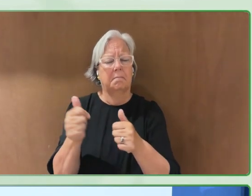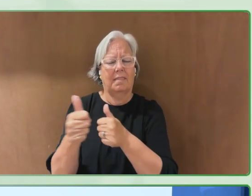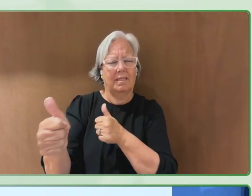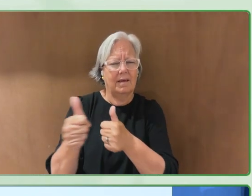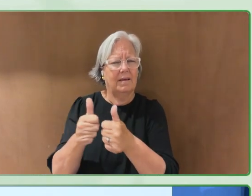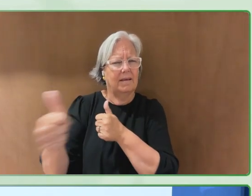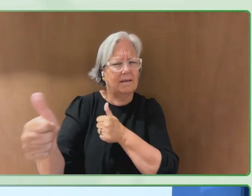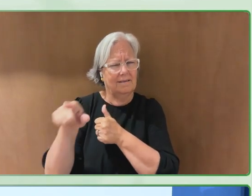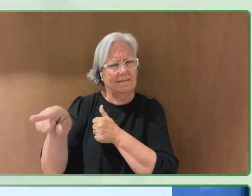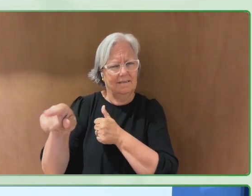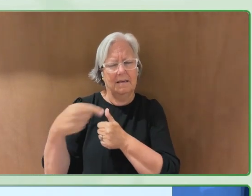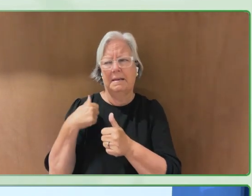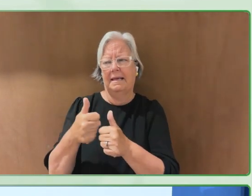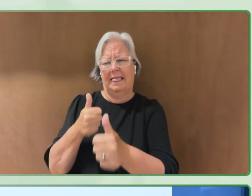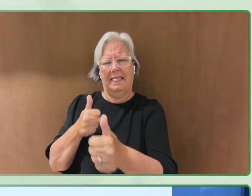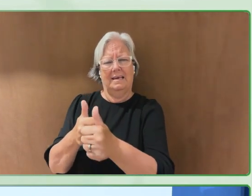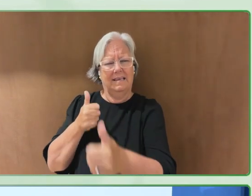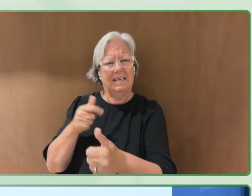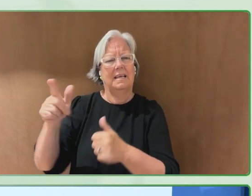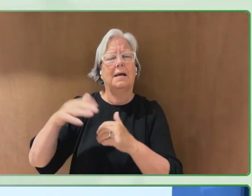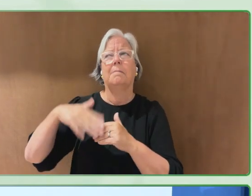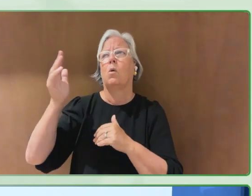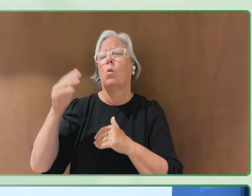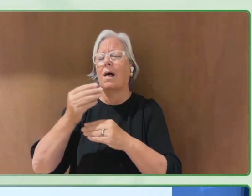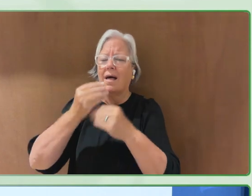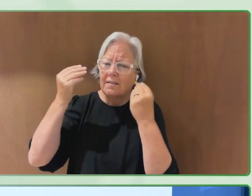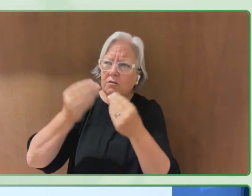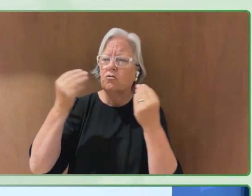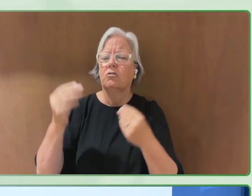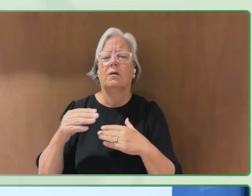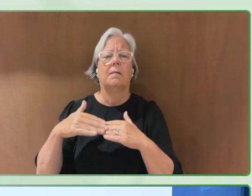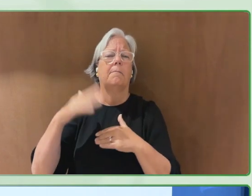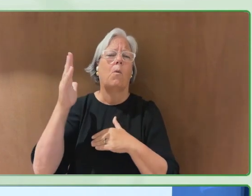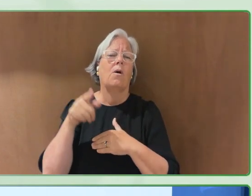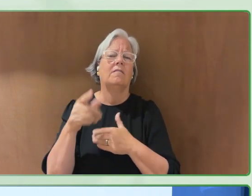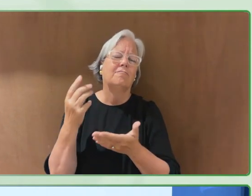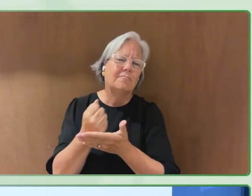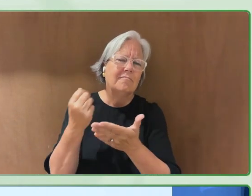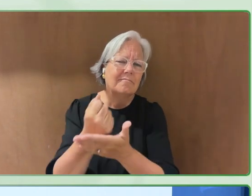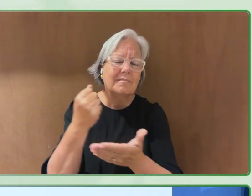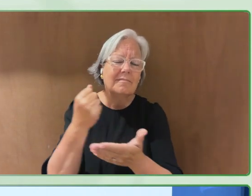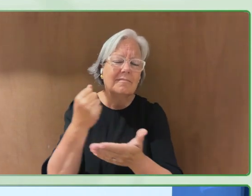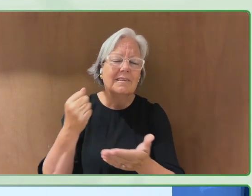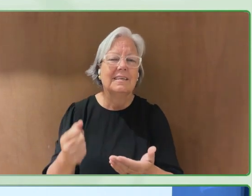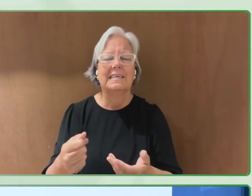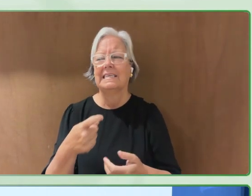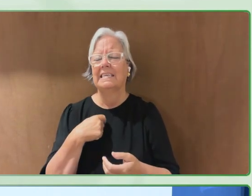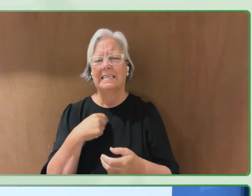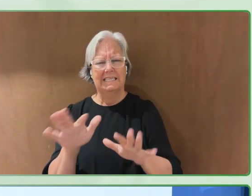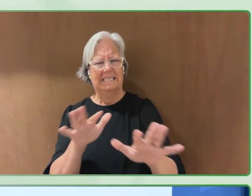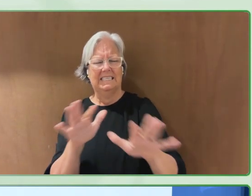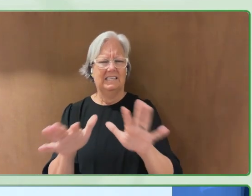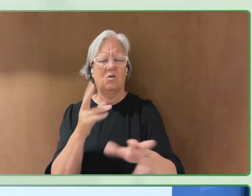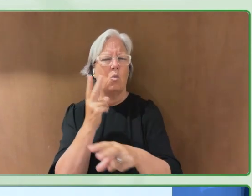more educations, they have access to a laptop. For me, it was a little more tricky. And that made me feel a little